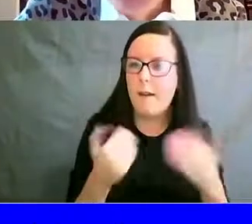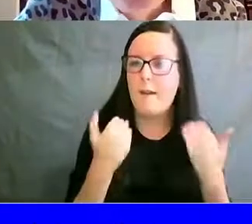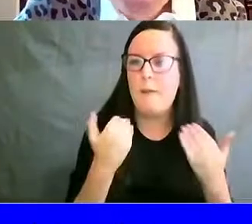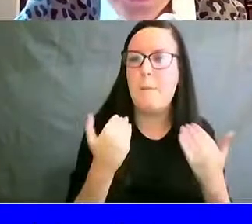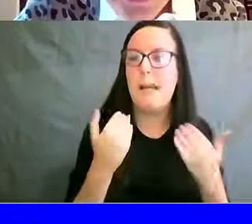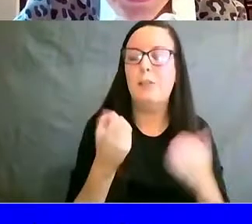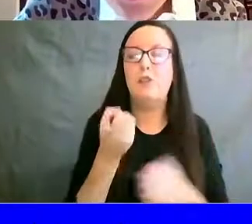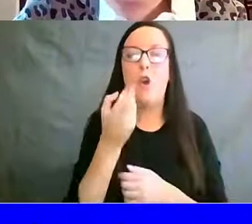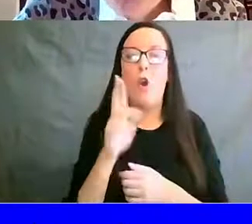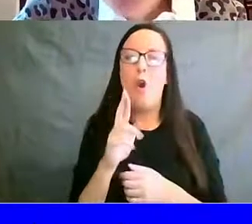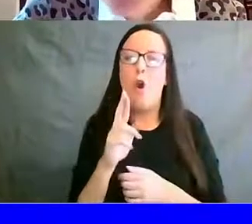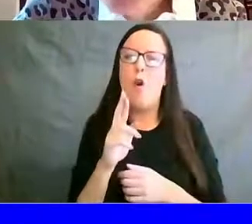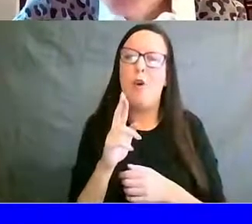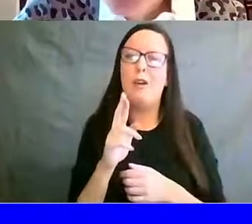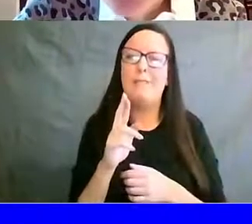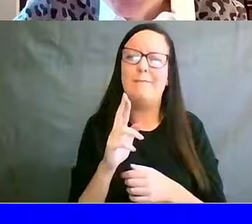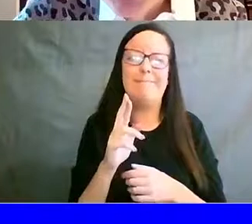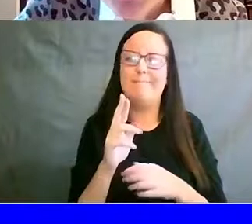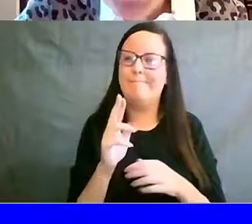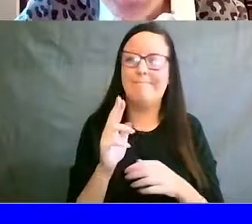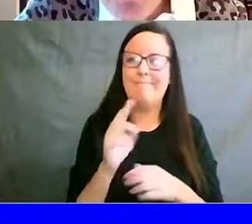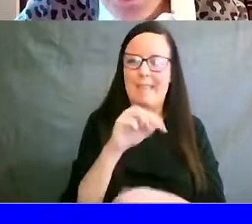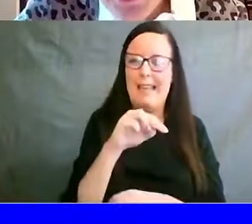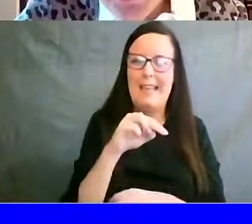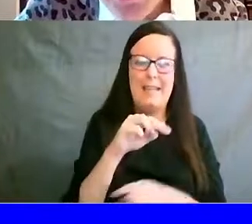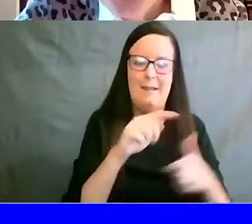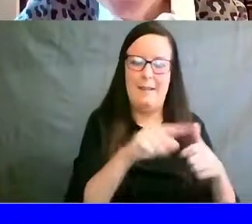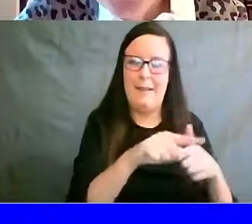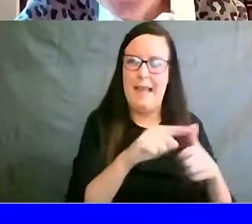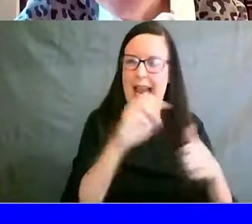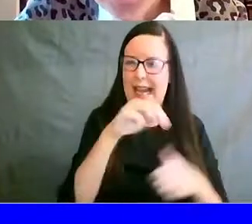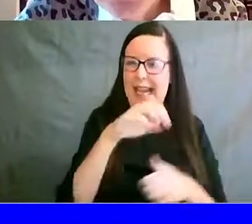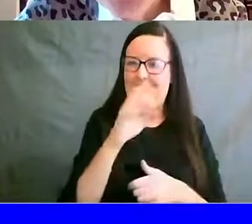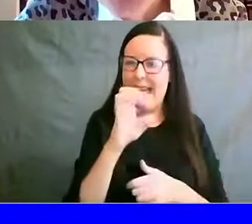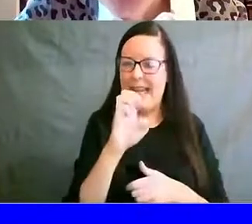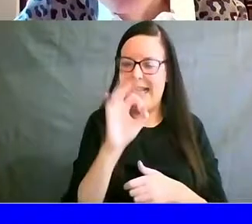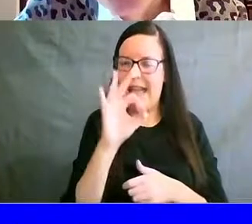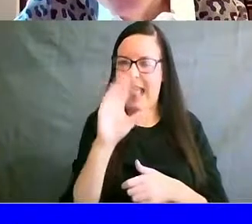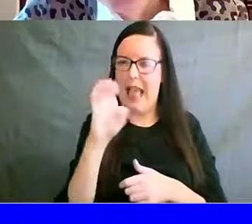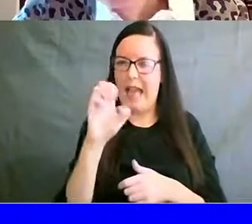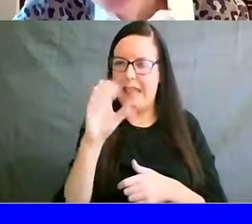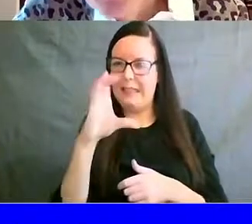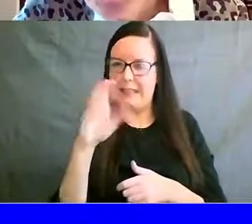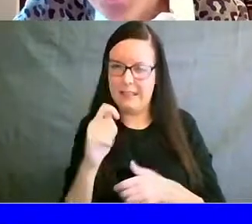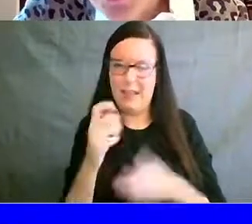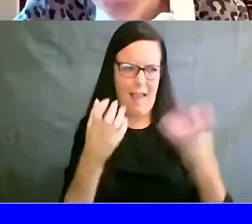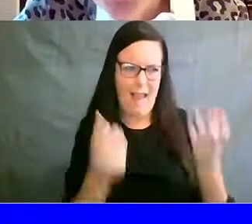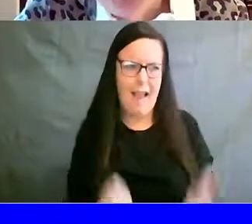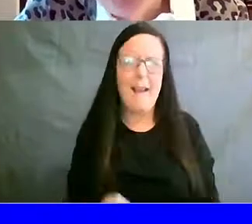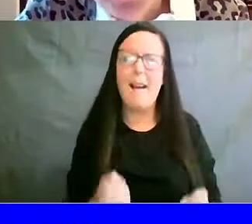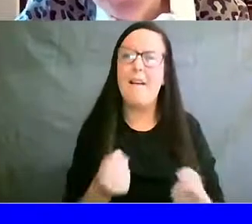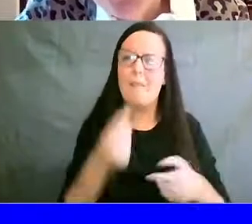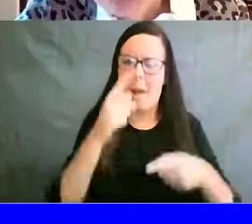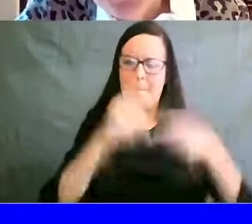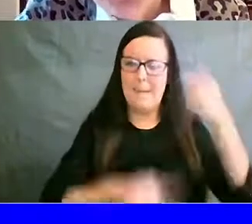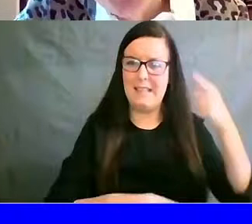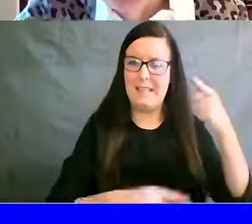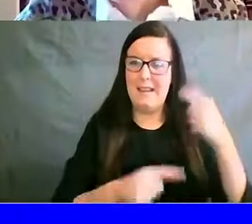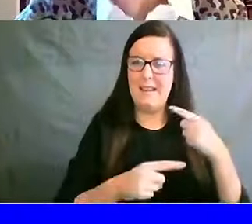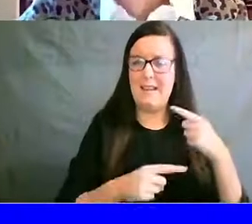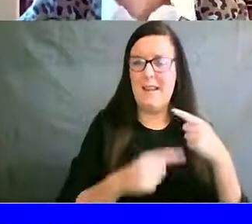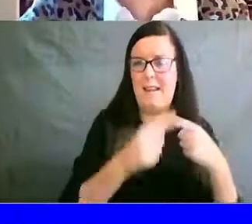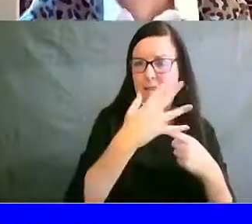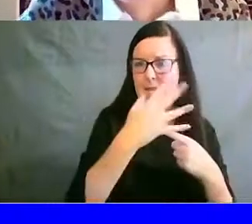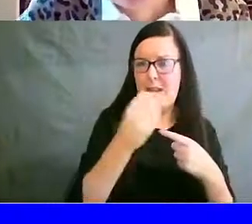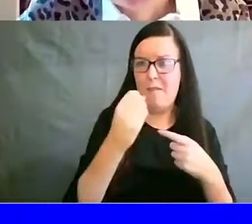treatment or willful neglect by a decision supporter. And these carry penalties up to €500,000 fine or